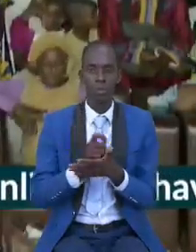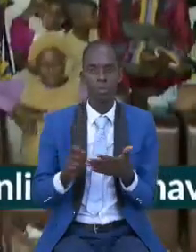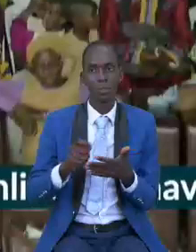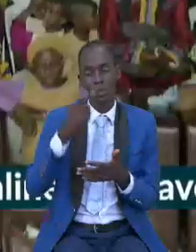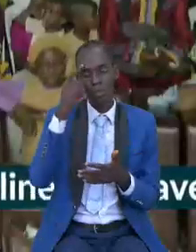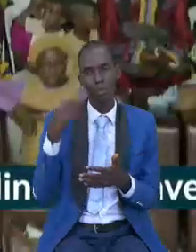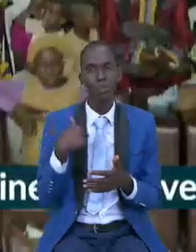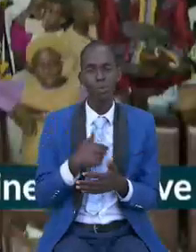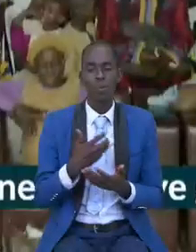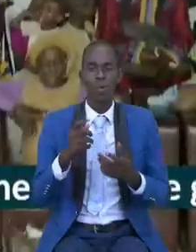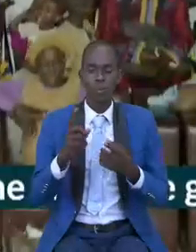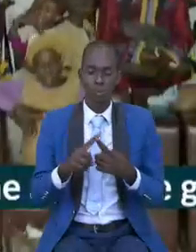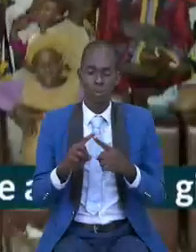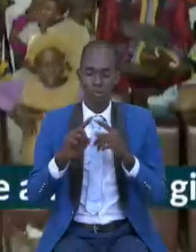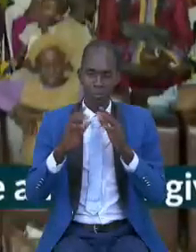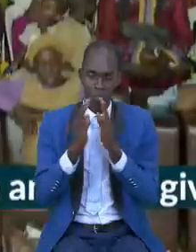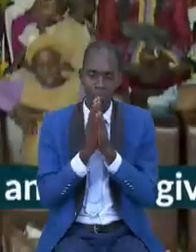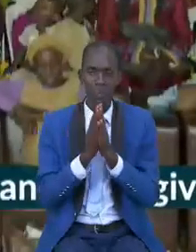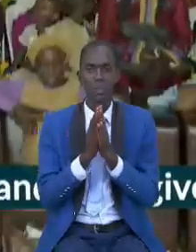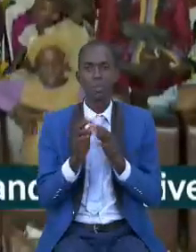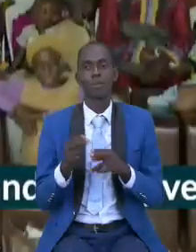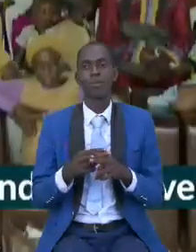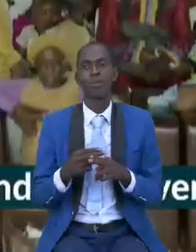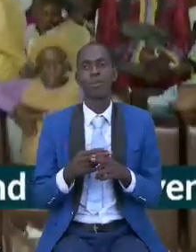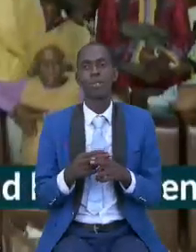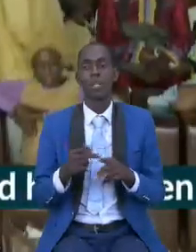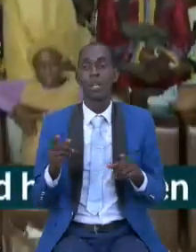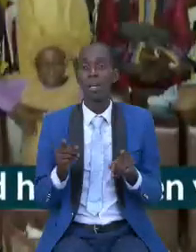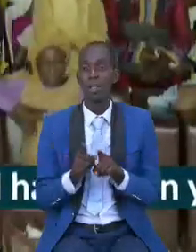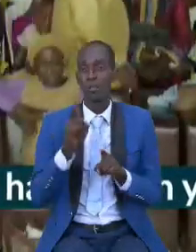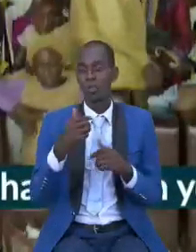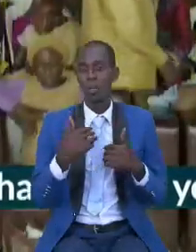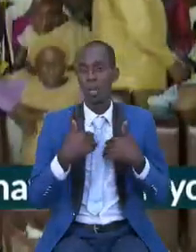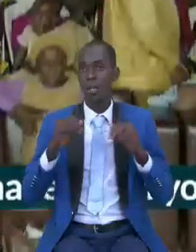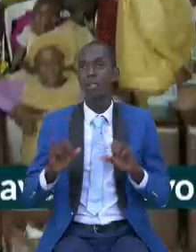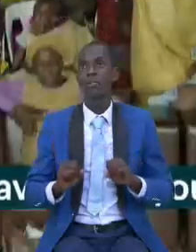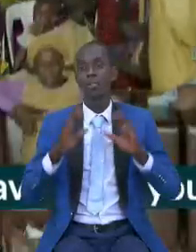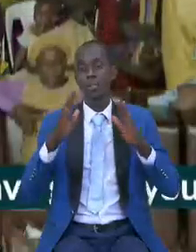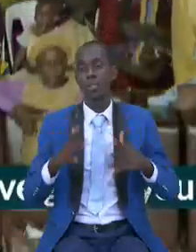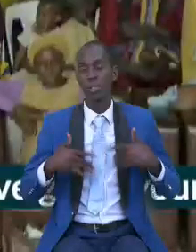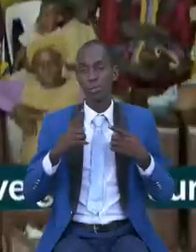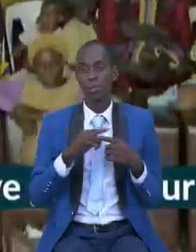registered. As they have given their life to Jesus, we want to attend to them.